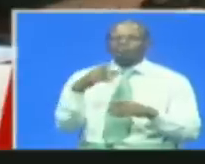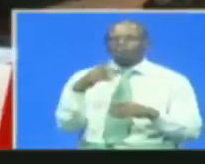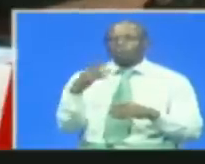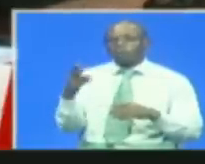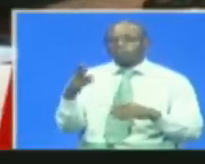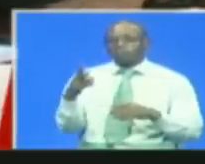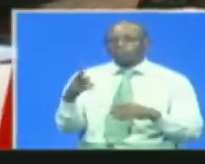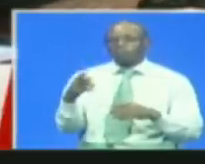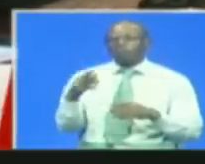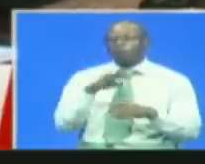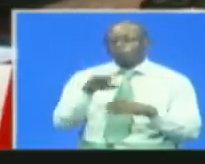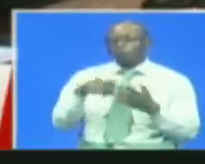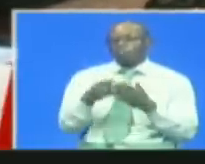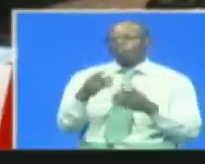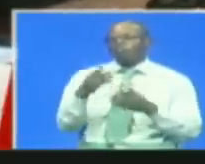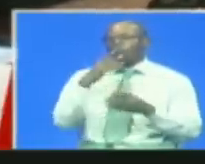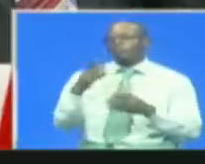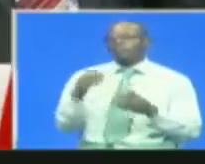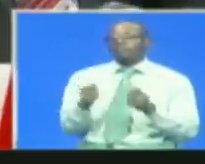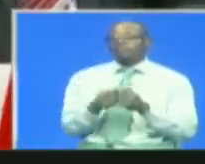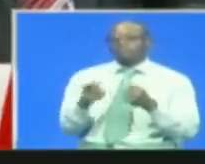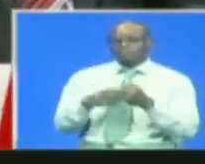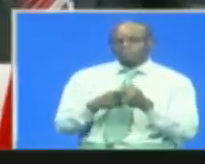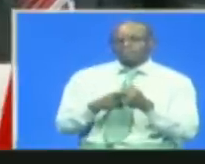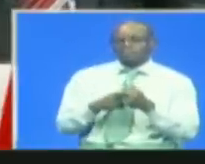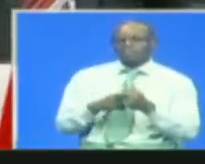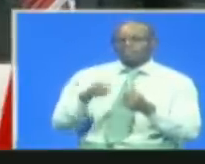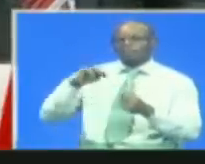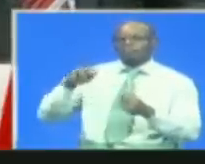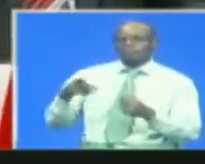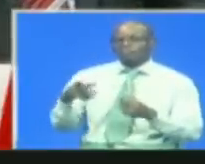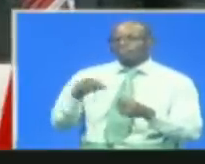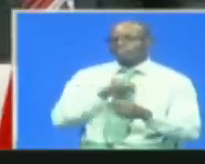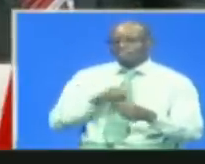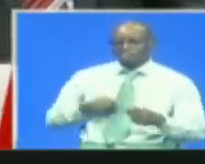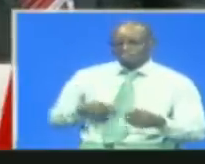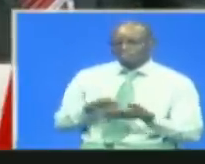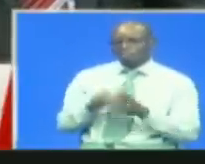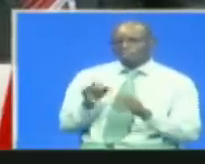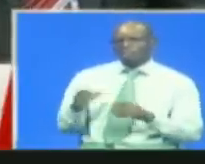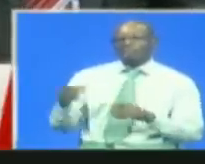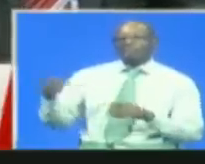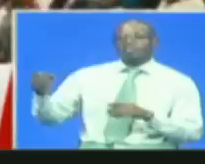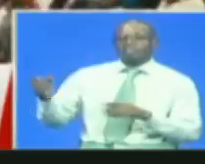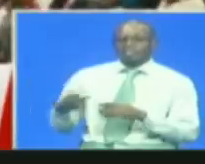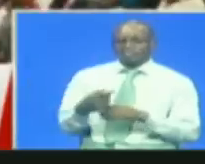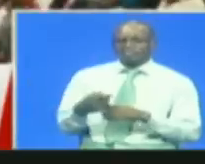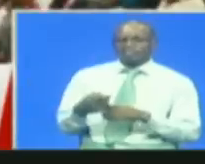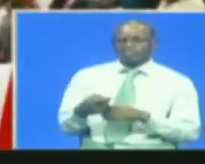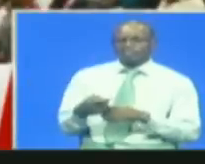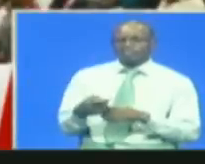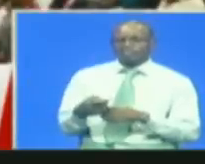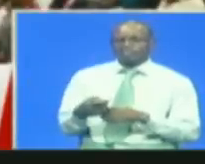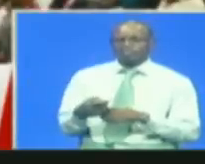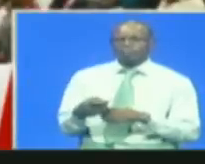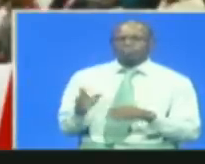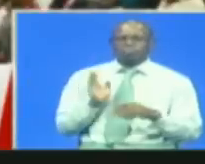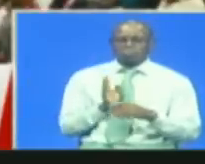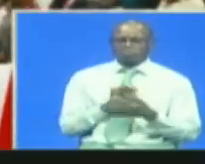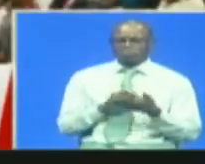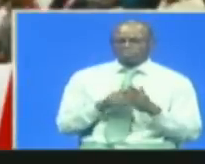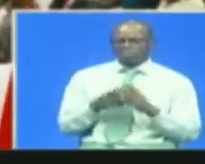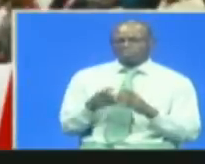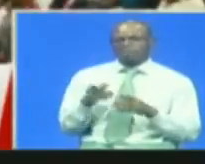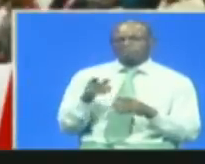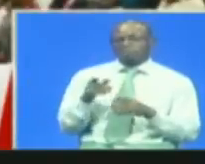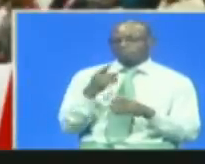Oh wait, sorry, my miscalculation. If the Salaries and Remuneration Commission is to be believed, that would be a 20 million shilling